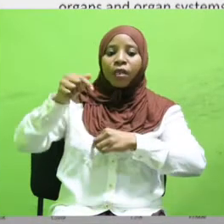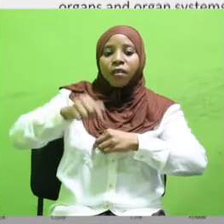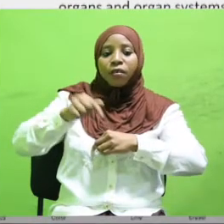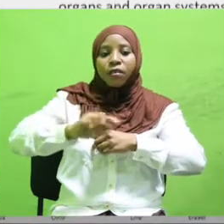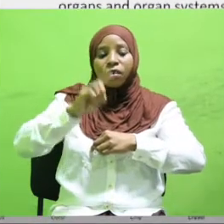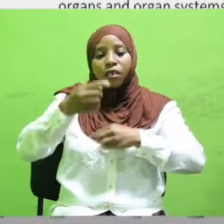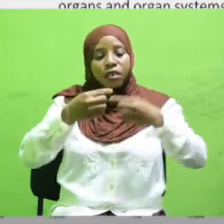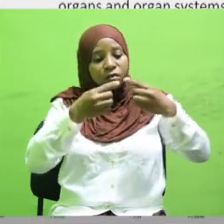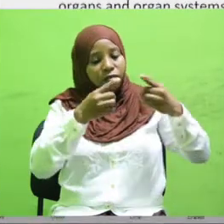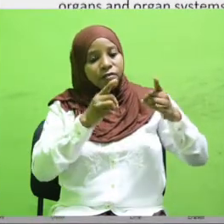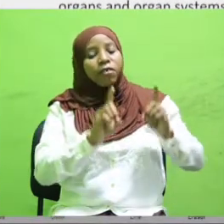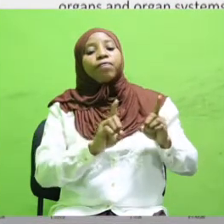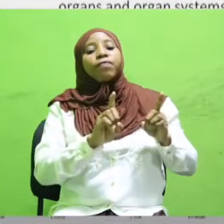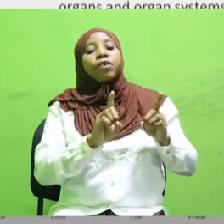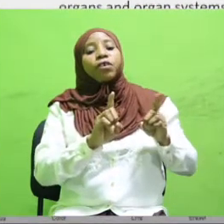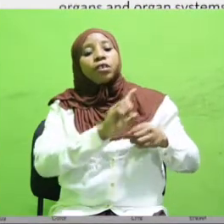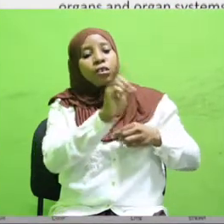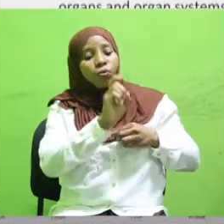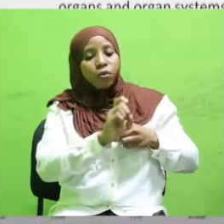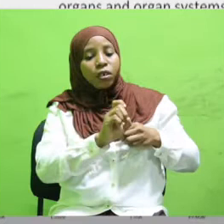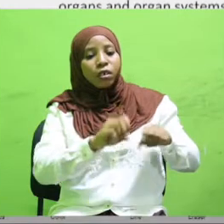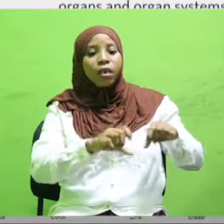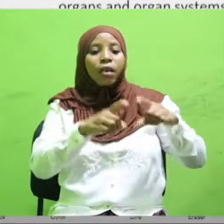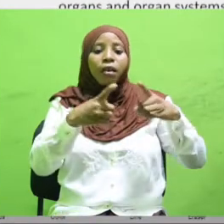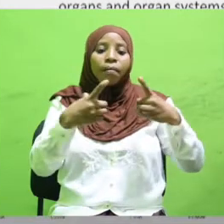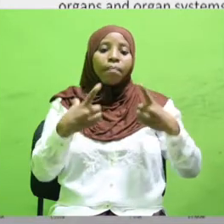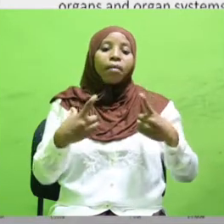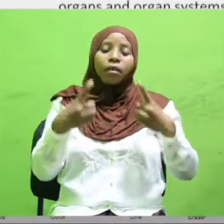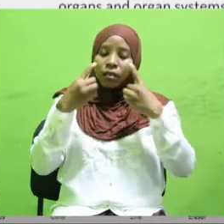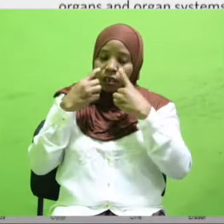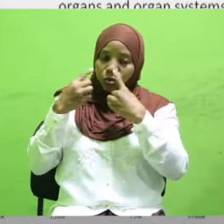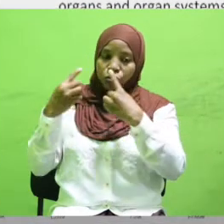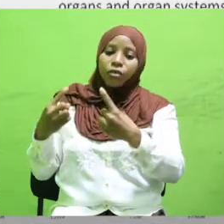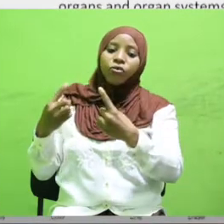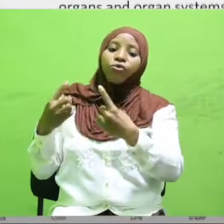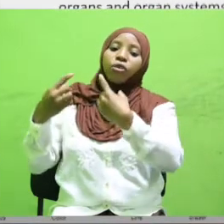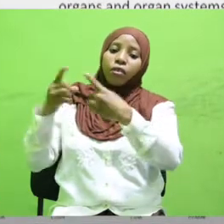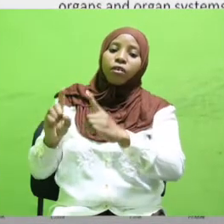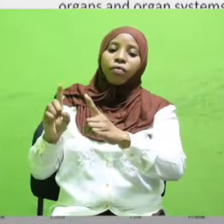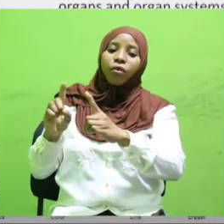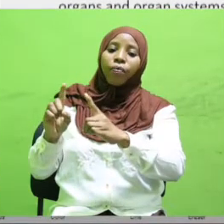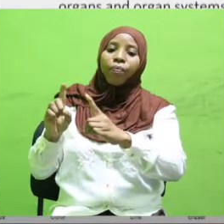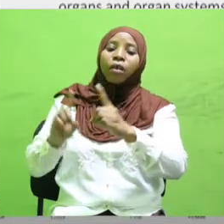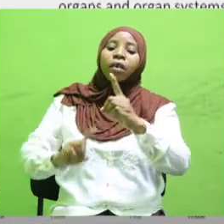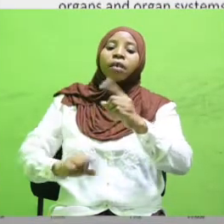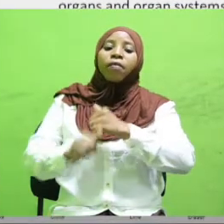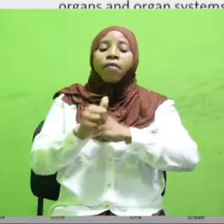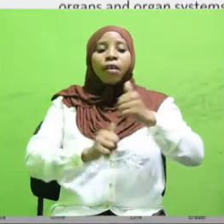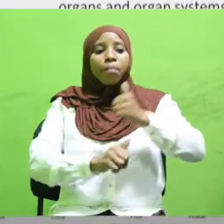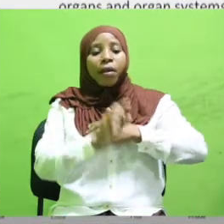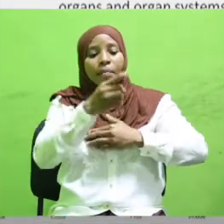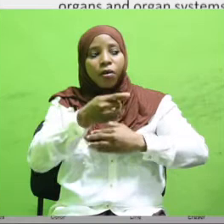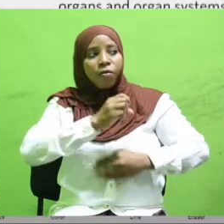simple differentiation question. That is, we should show the differences between members of kingdom fungi and members